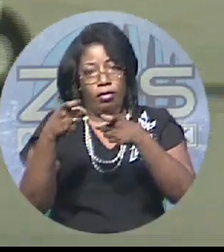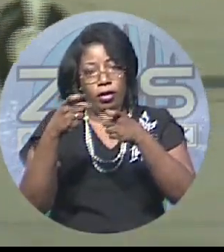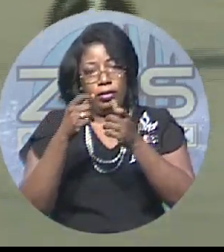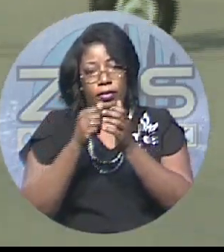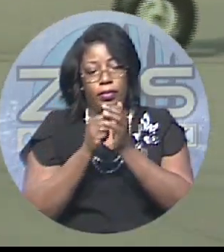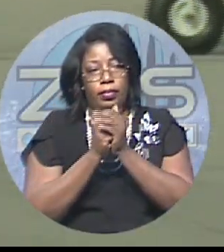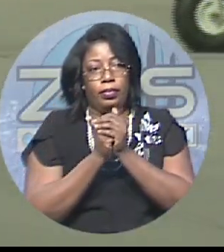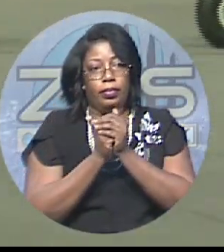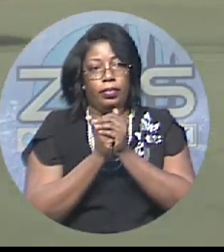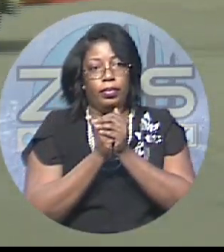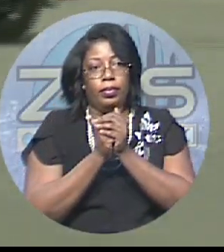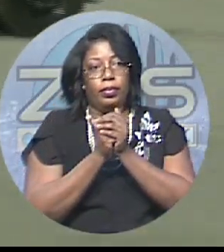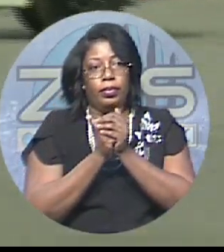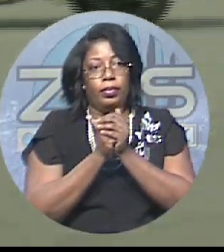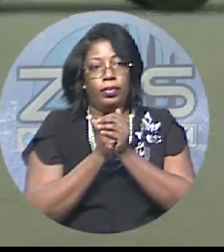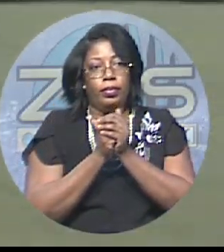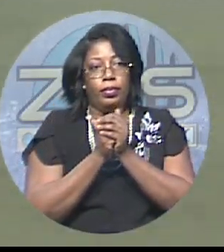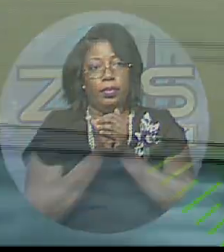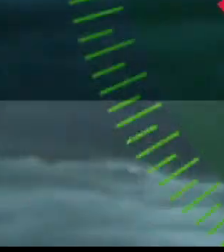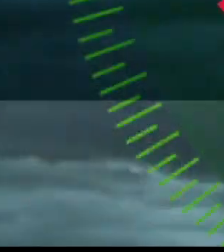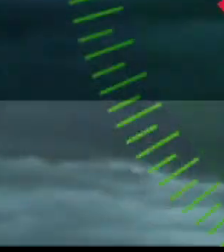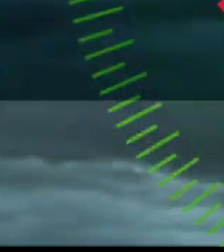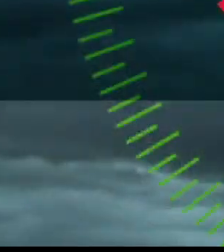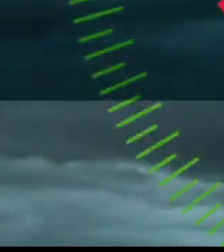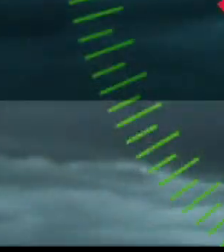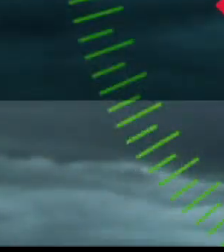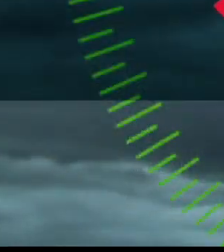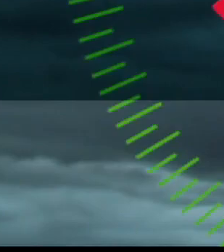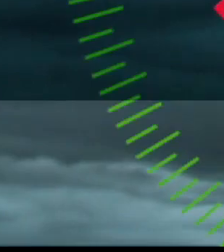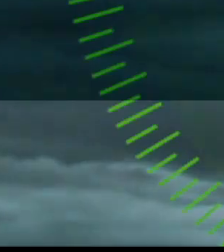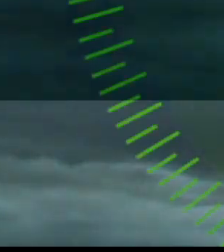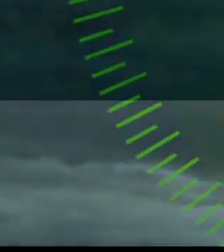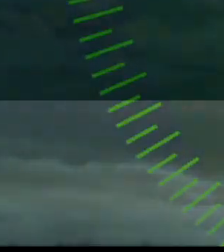Kelsey Johnson, ZNS Network News.